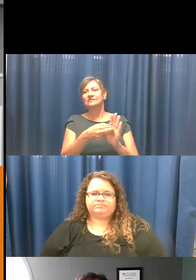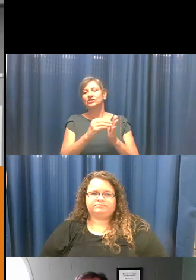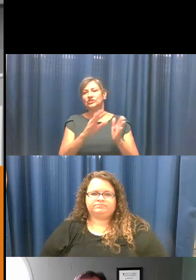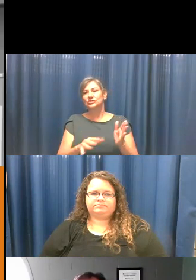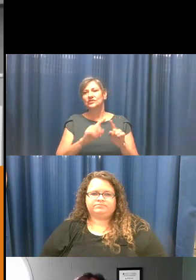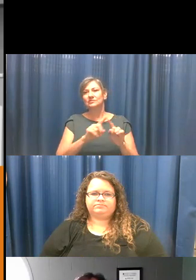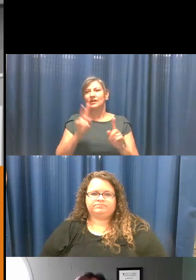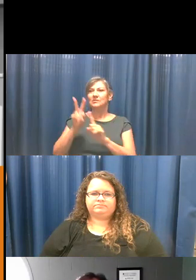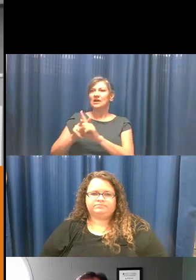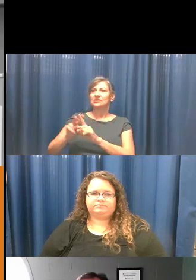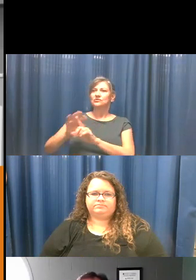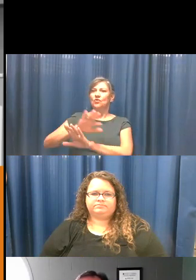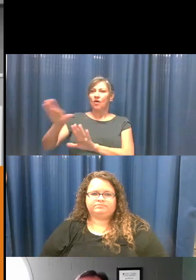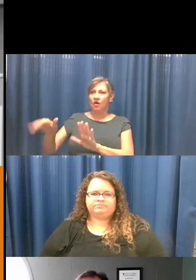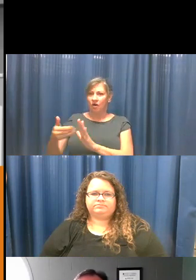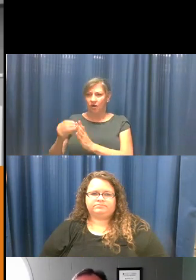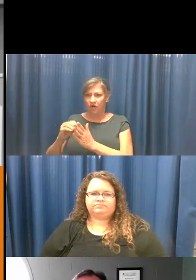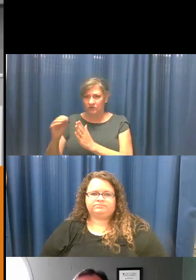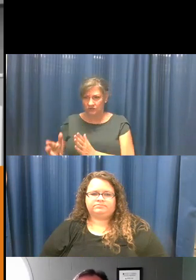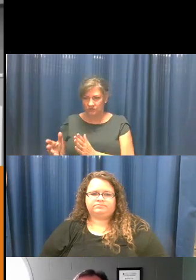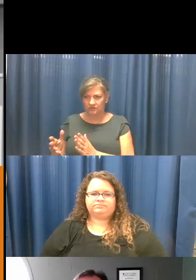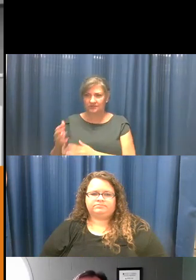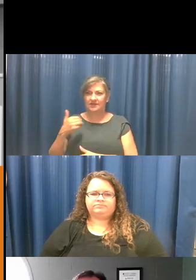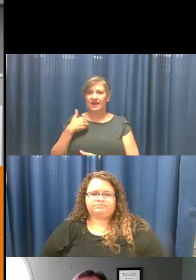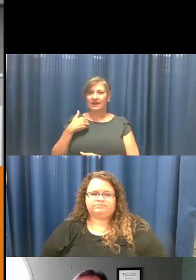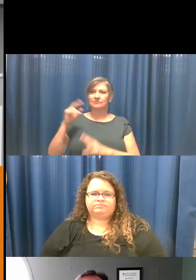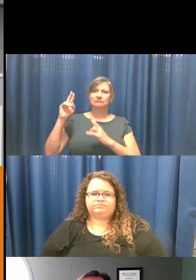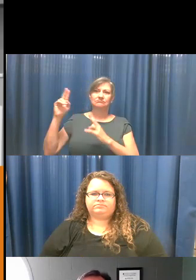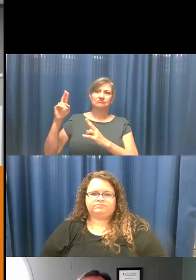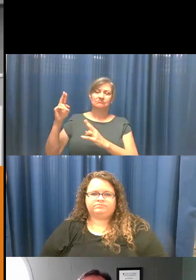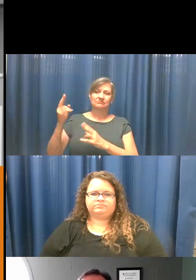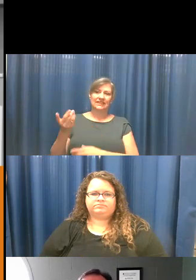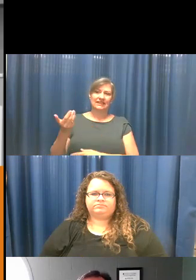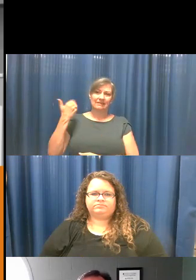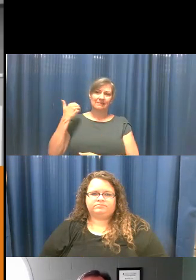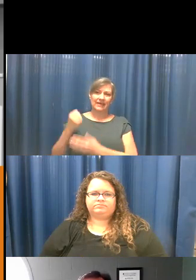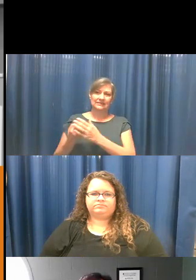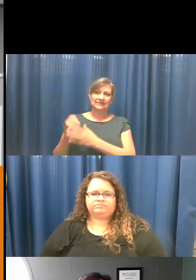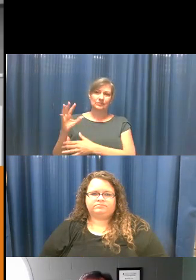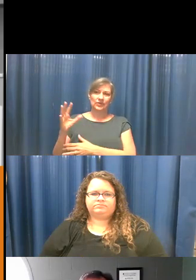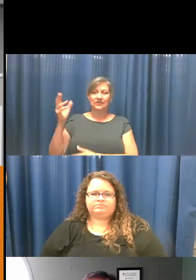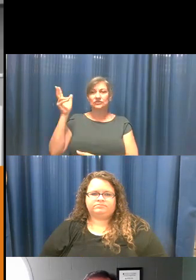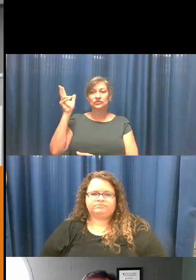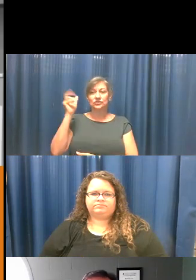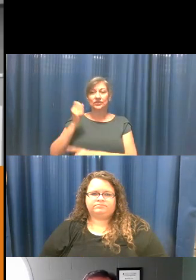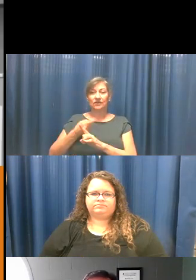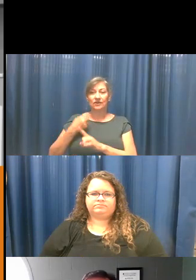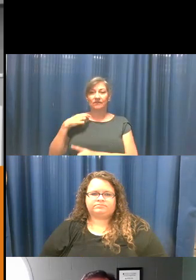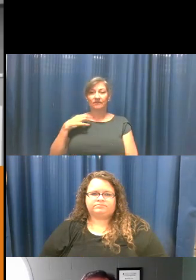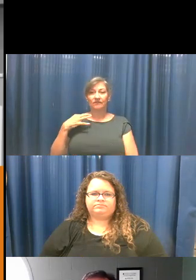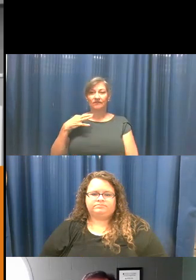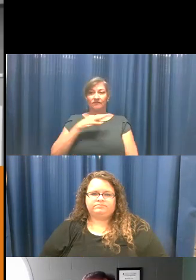to all students. And I had the privilege last spring to hear from faculty